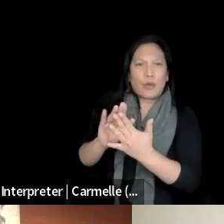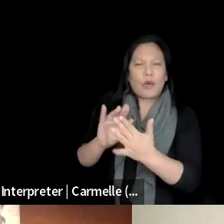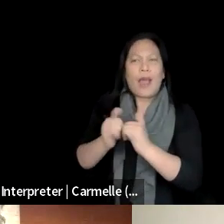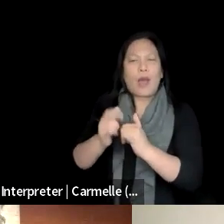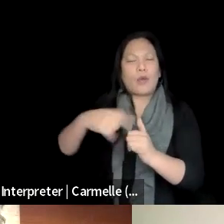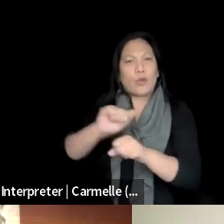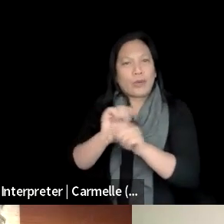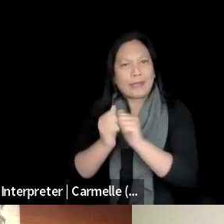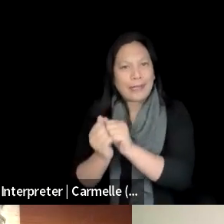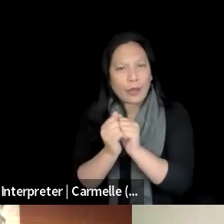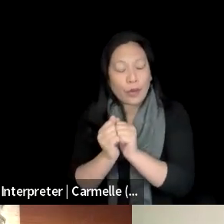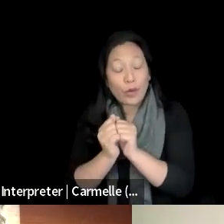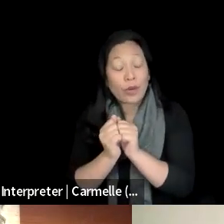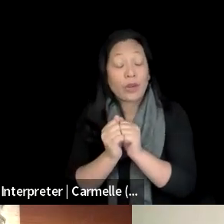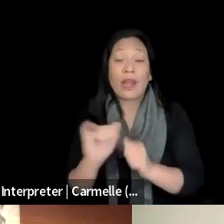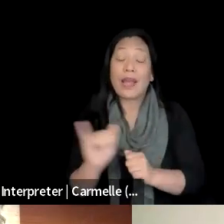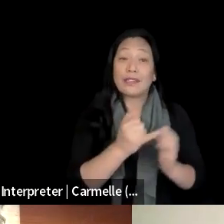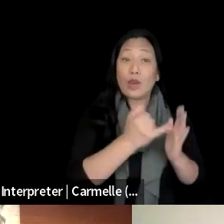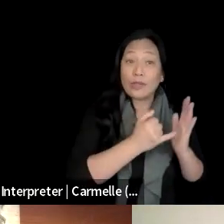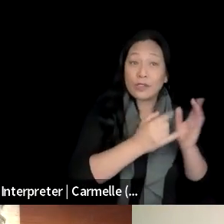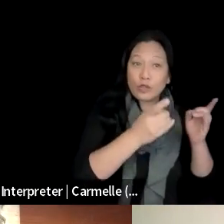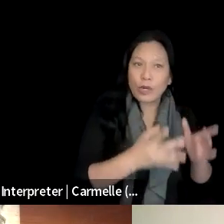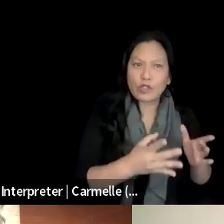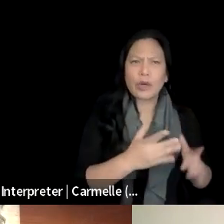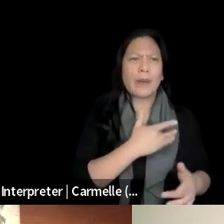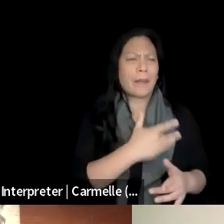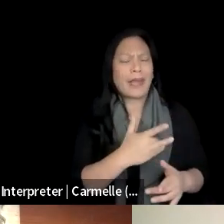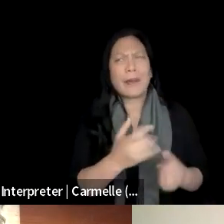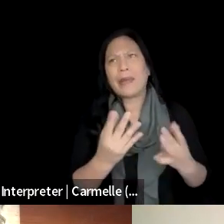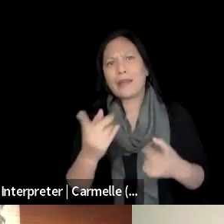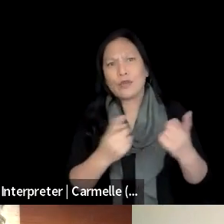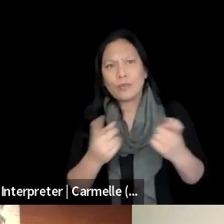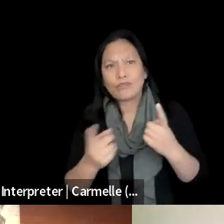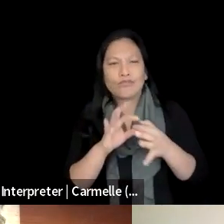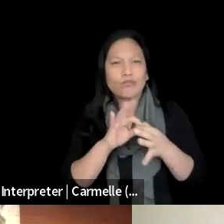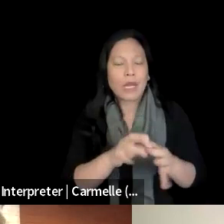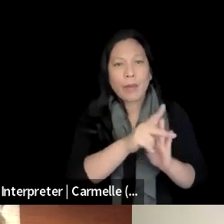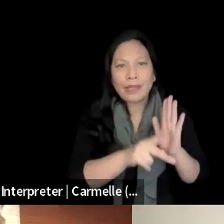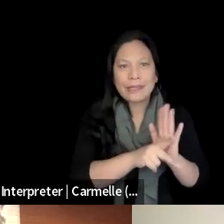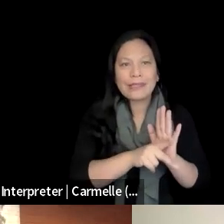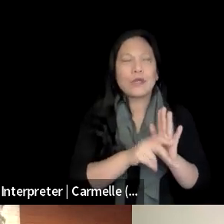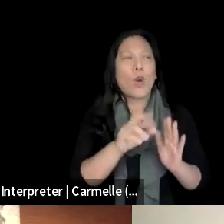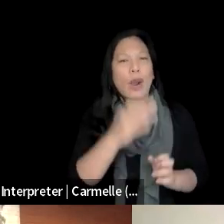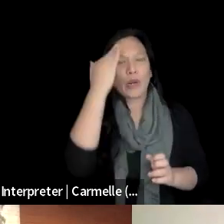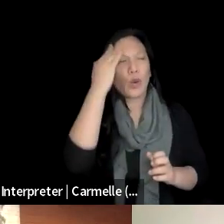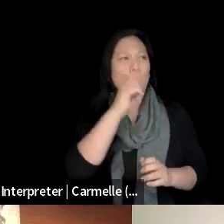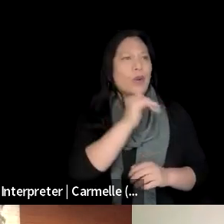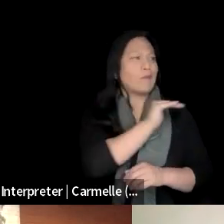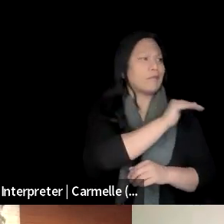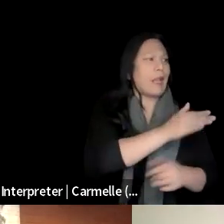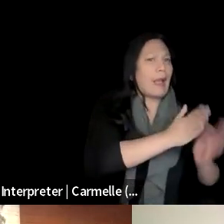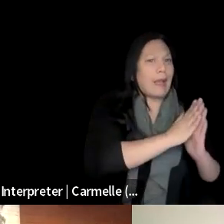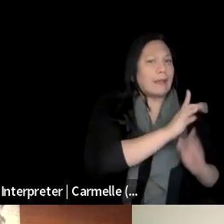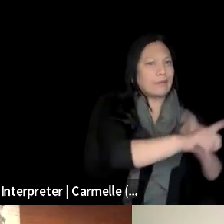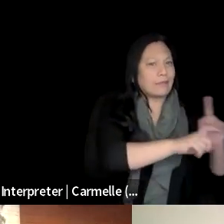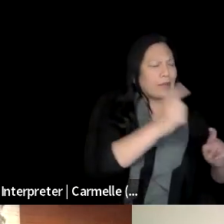artistic director, often had information about policies or was the person that could find out that kind of thing. So that sort of pledge